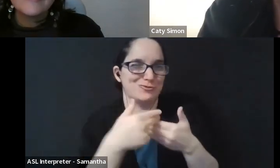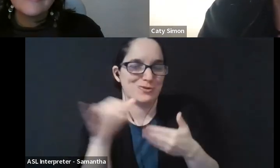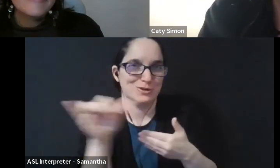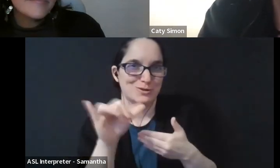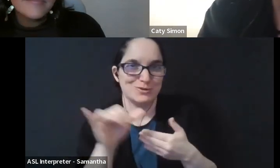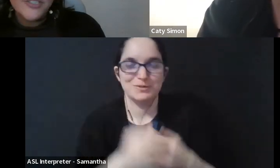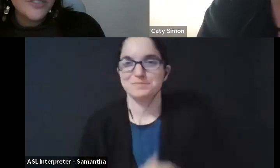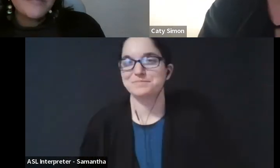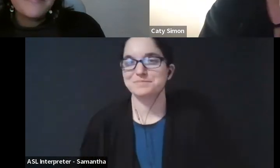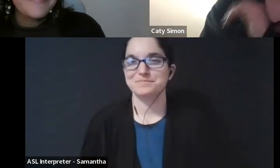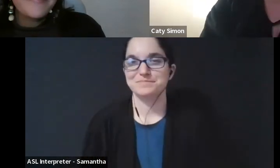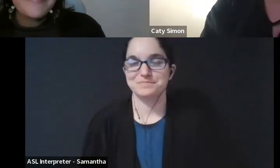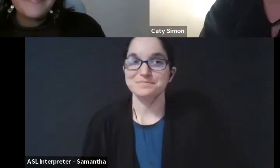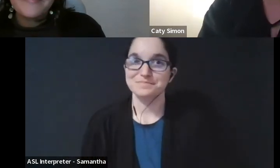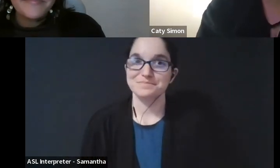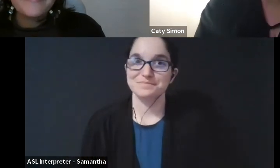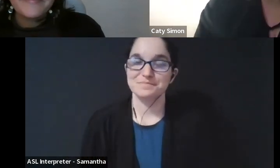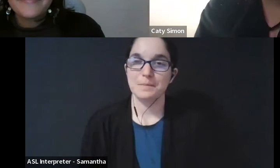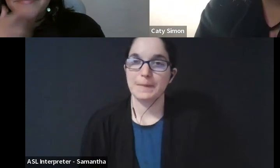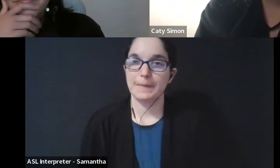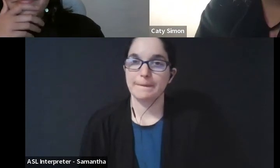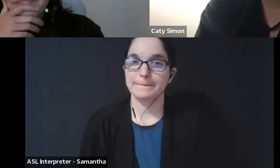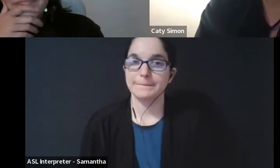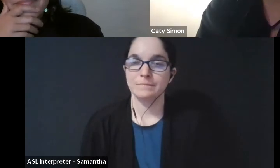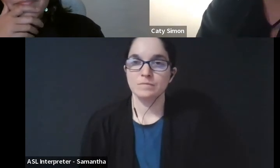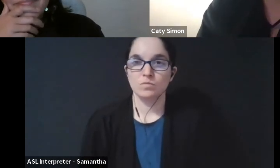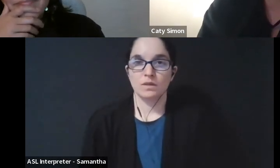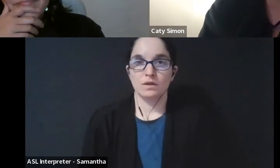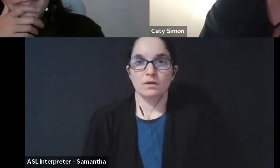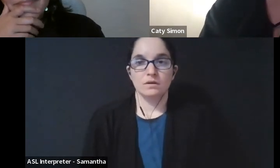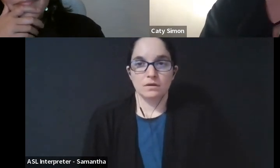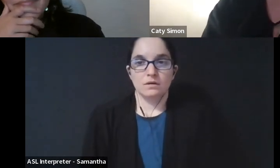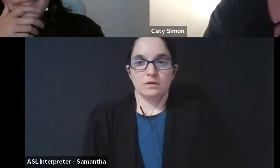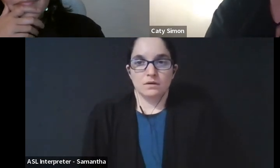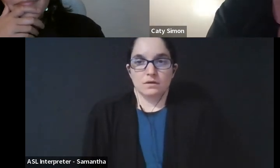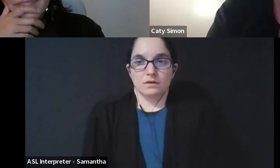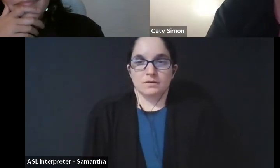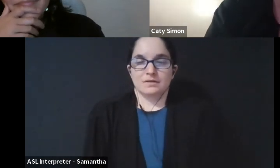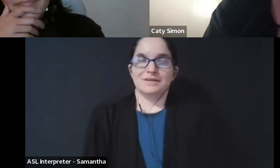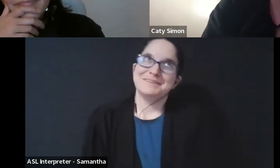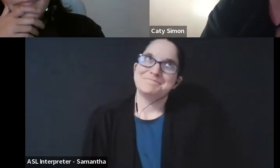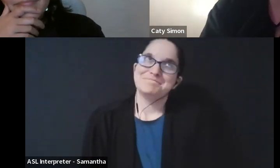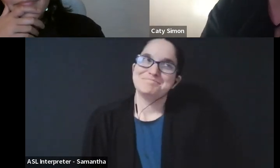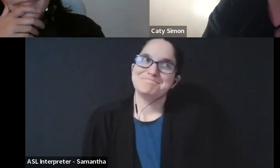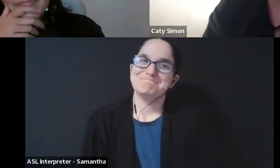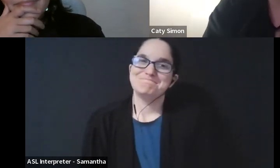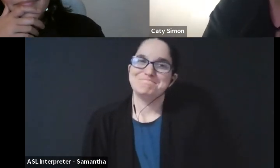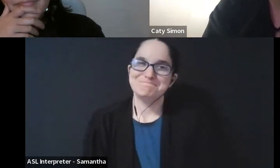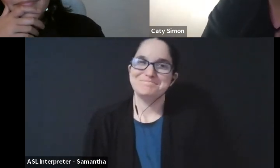going to her next. Sure. So whenever it's very hard for me to